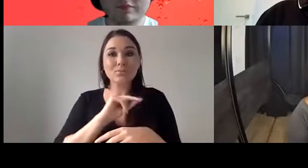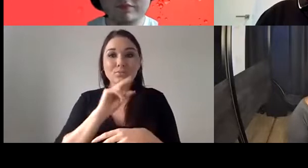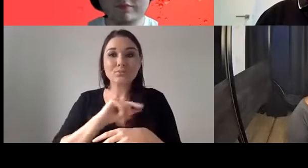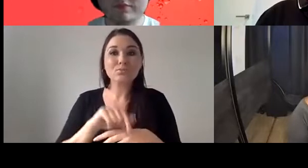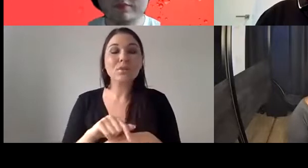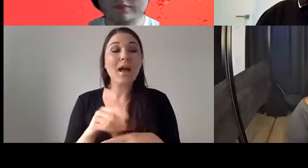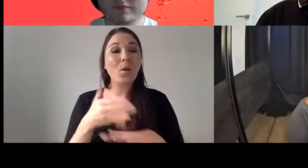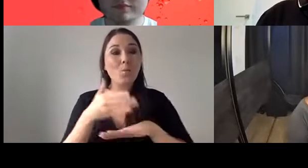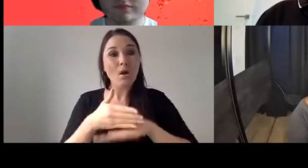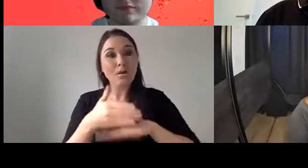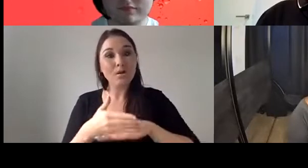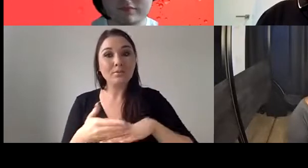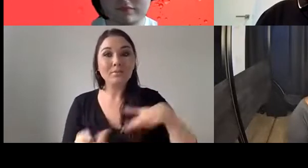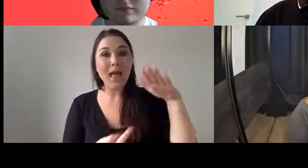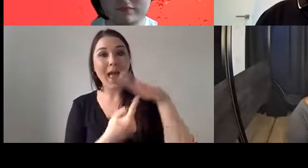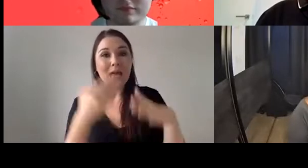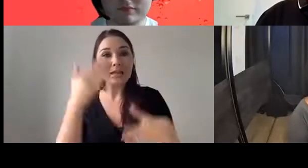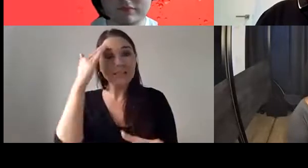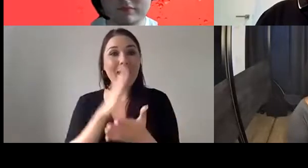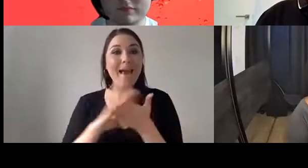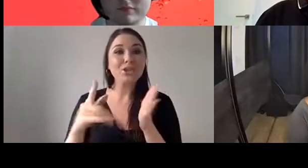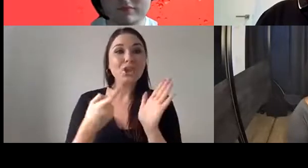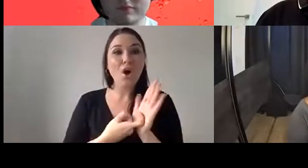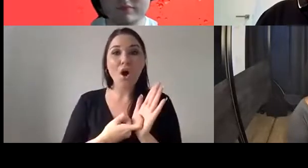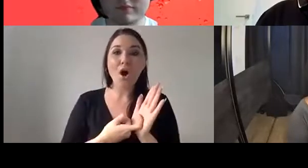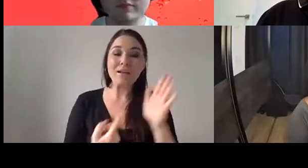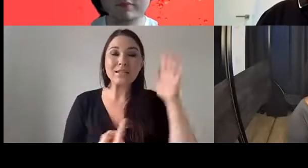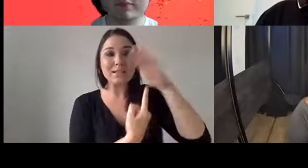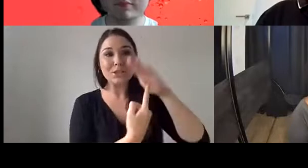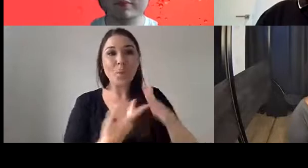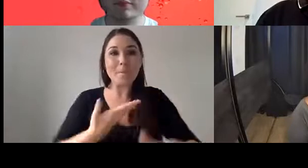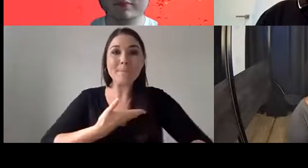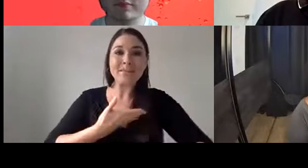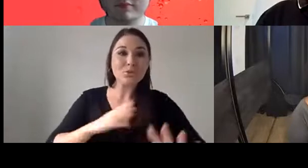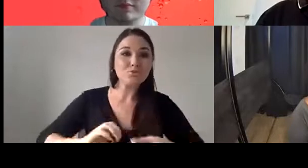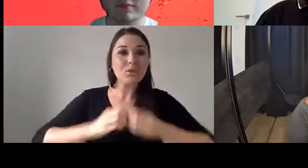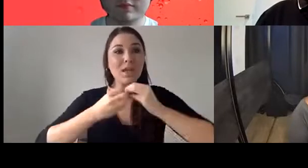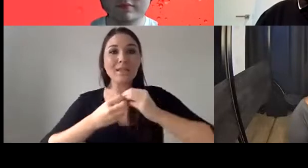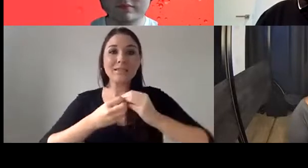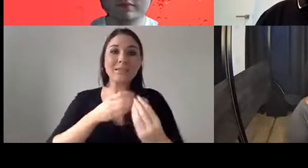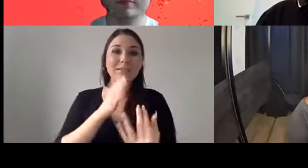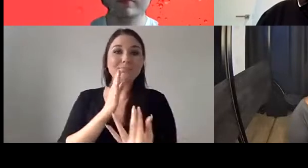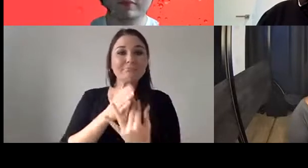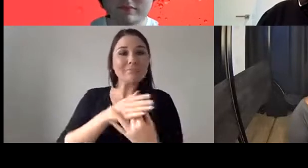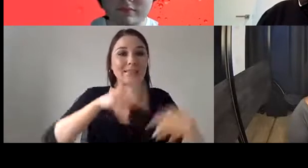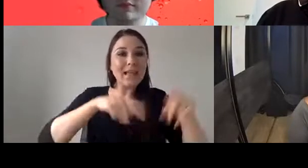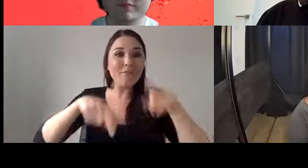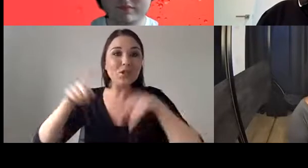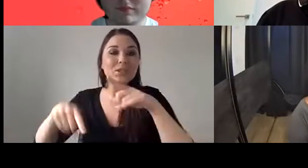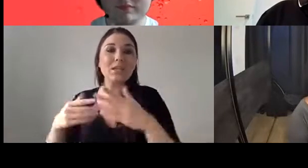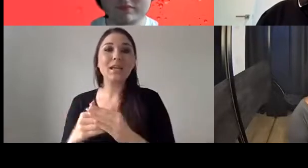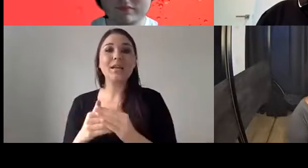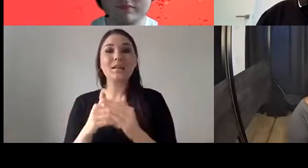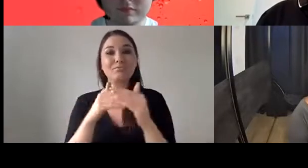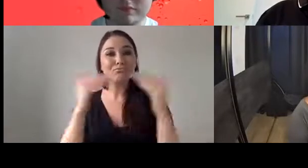of HR and senior business leaders to help them create their diversity and inclusion strategies. My